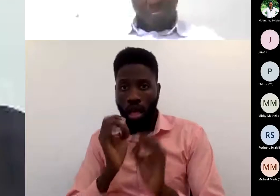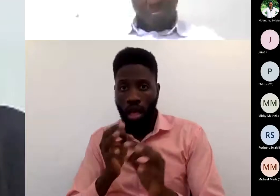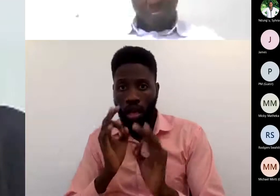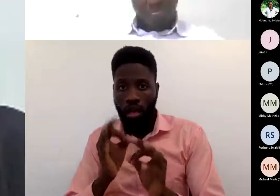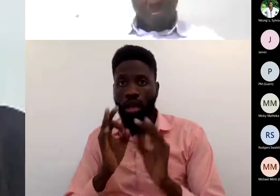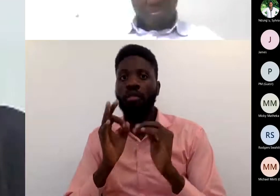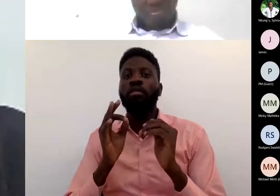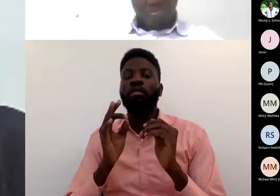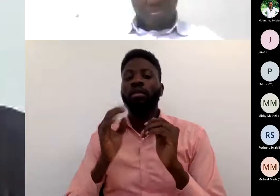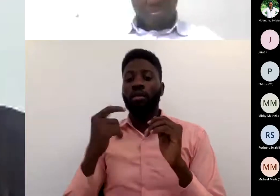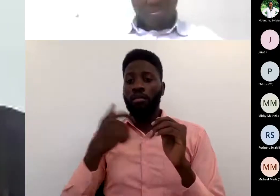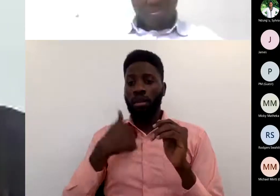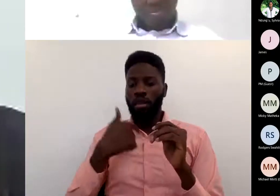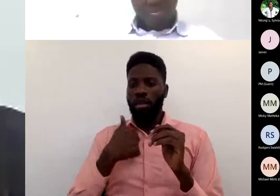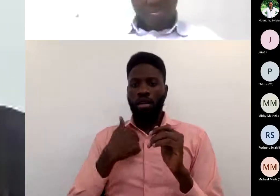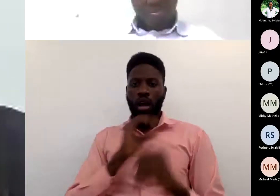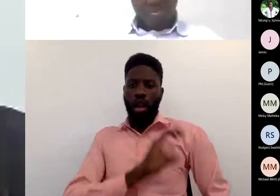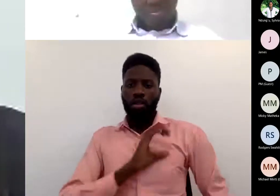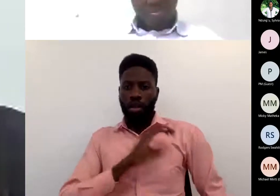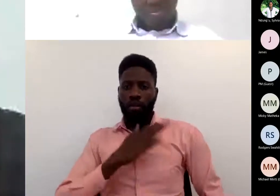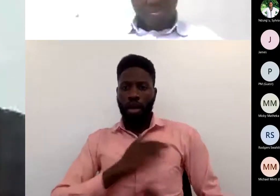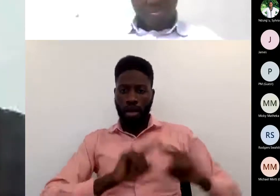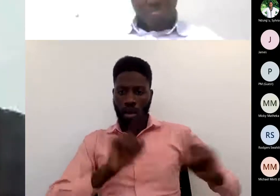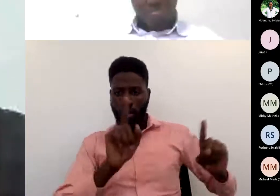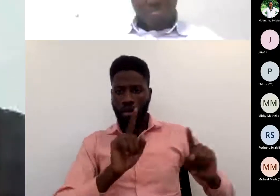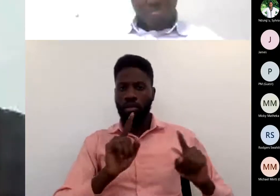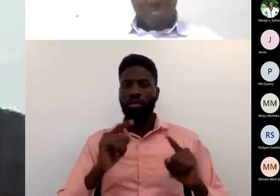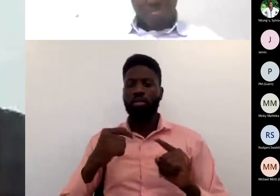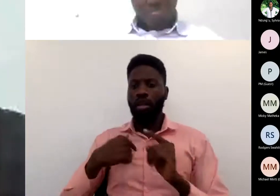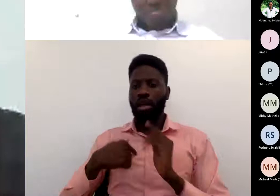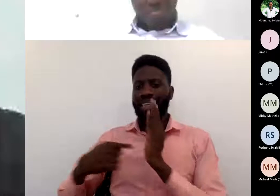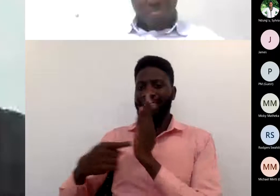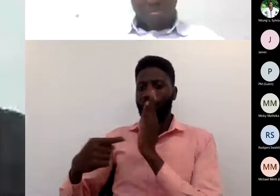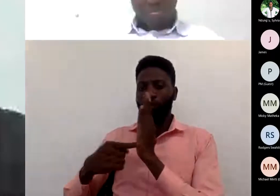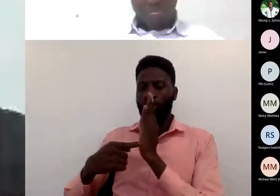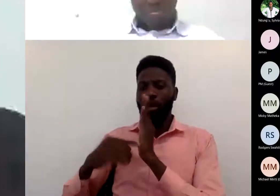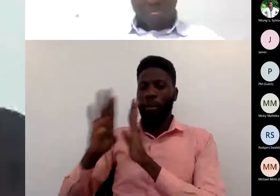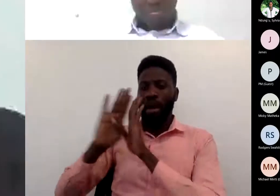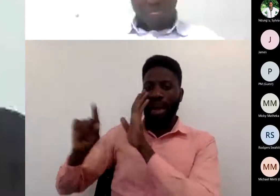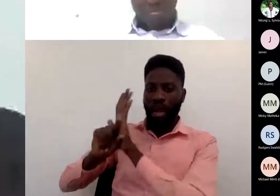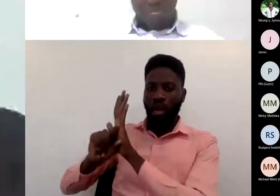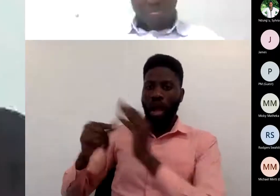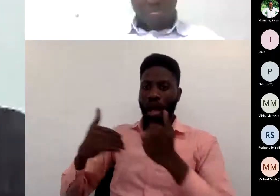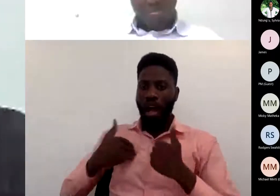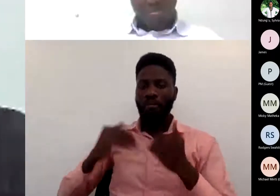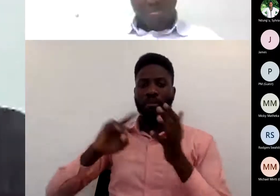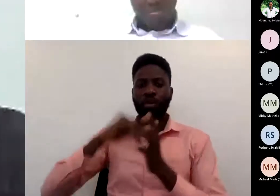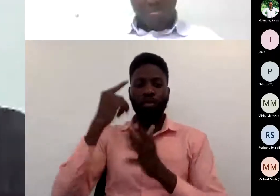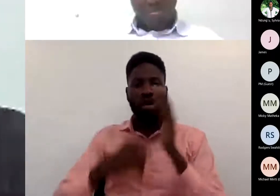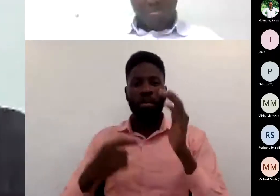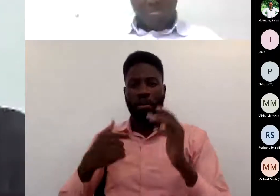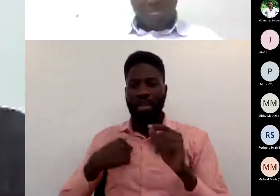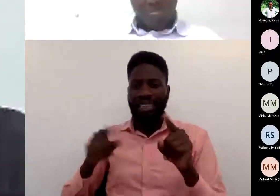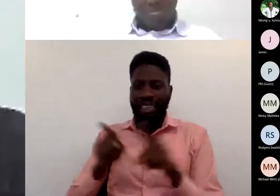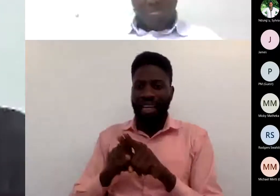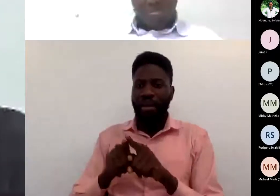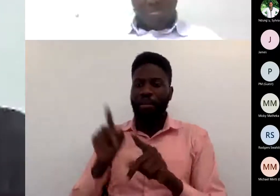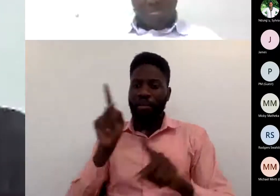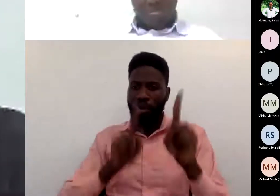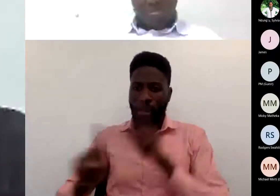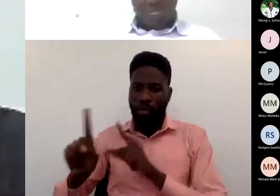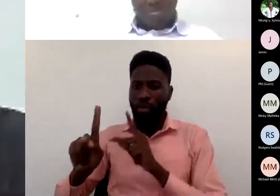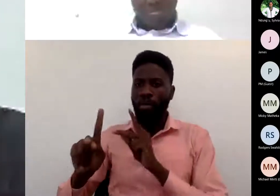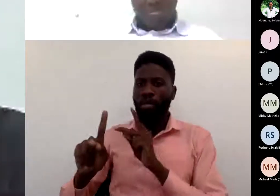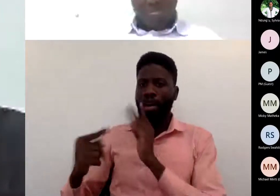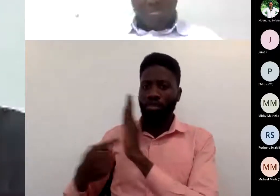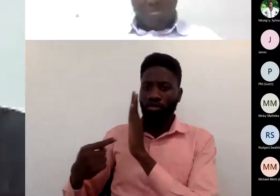a certain way, just because maybe I have a technology background, it doesn't mean that I will just associate with people like that. I